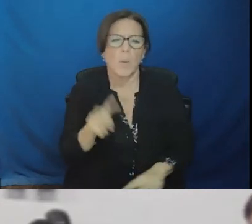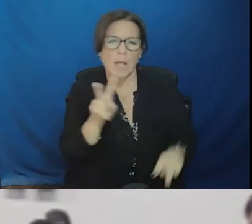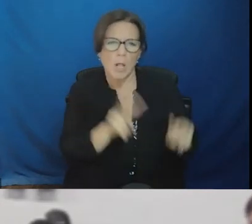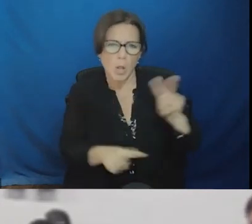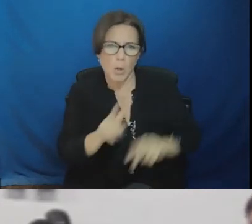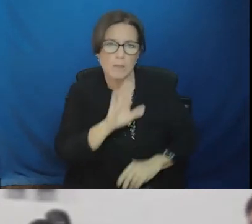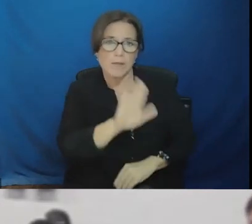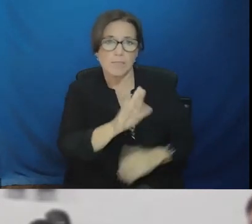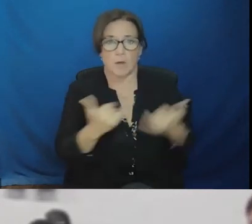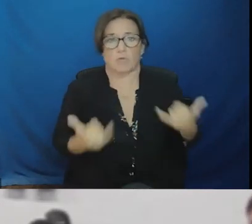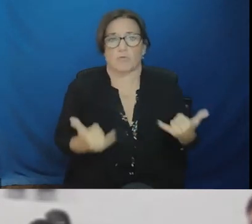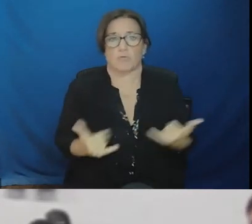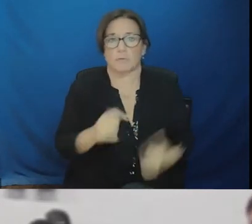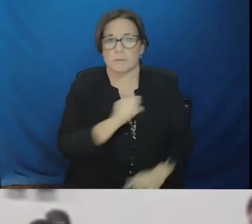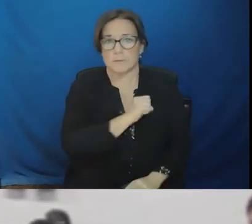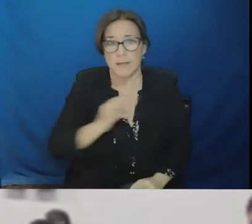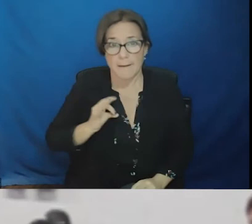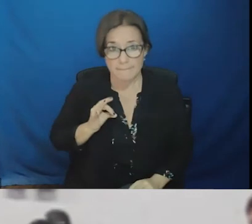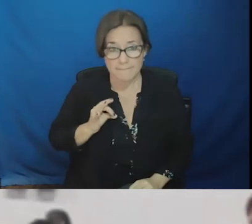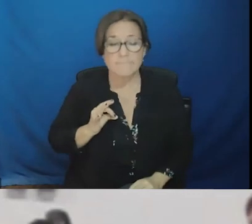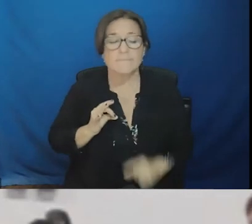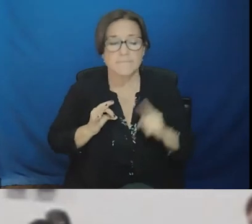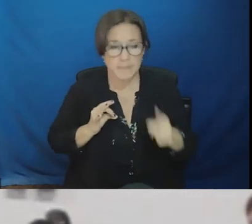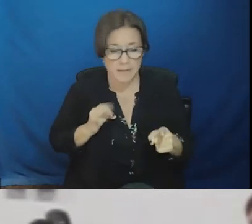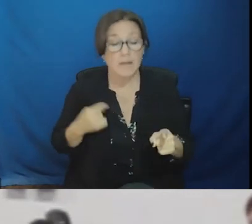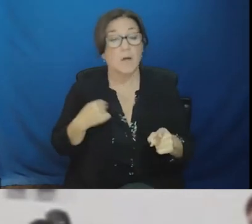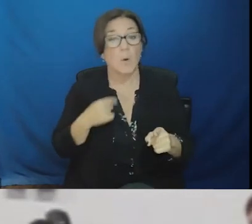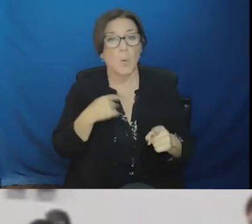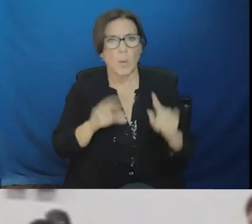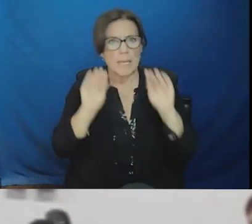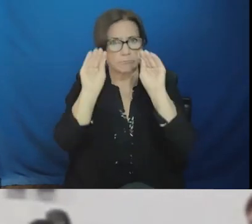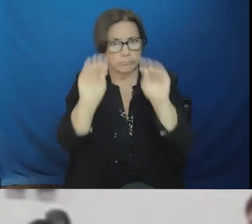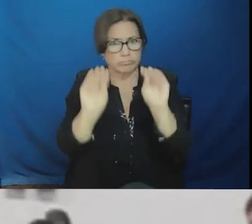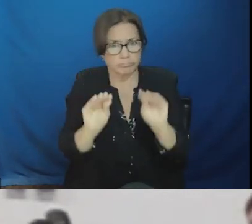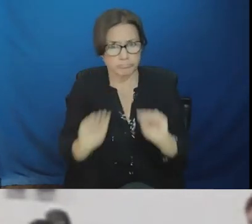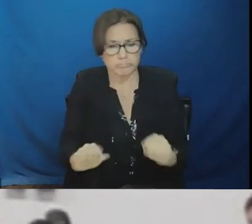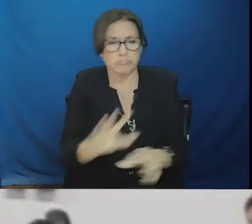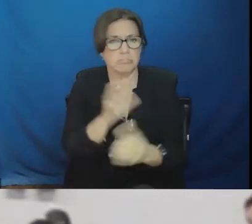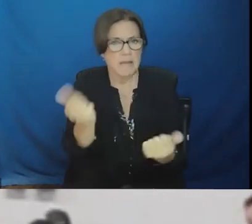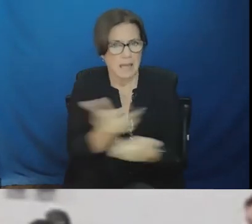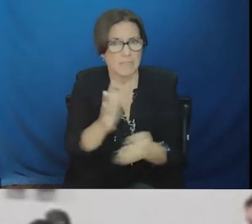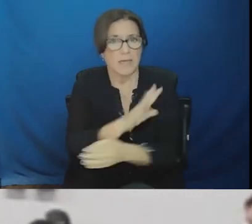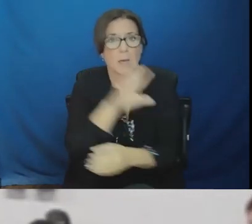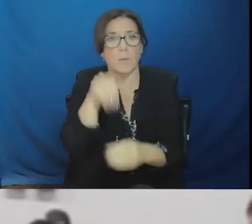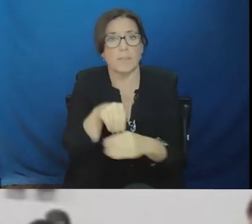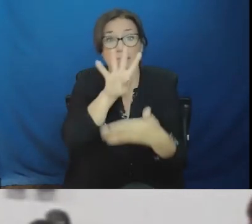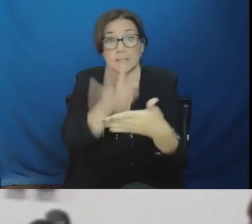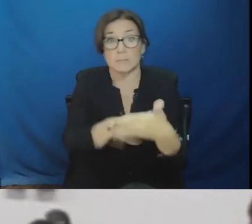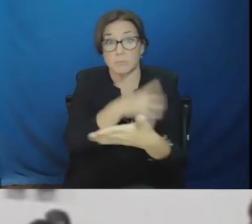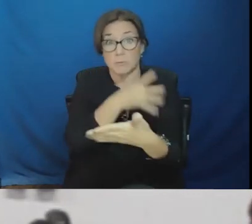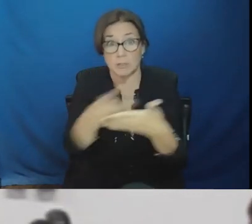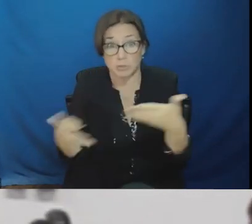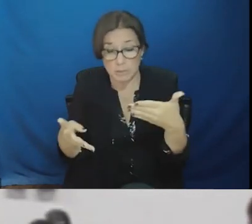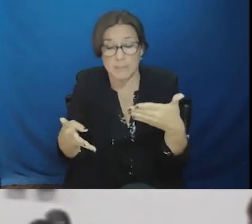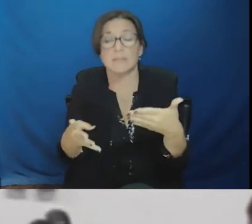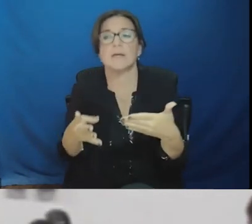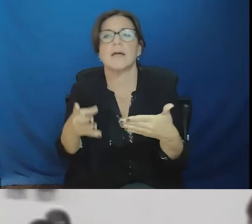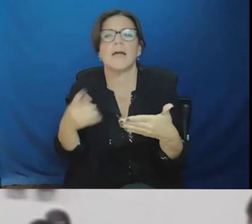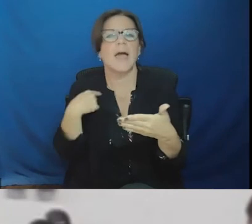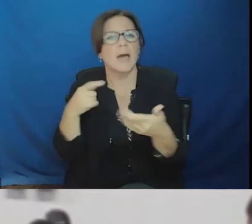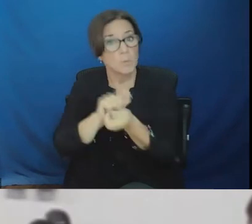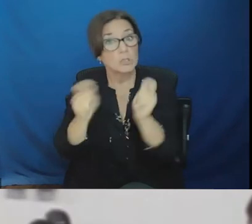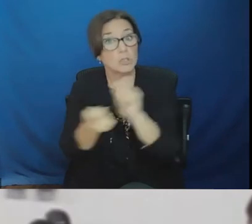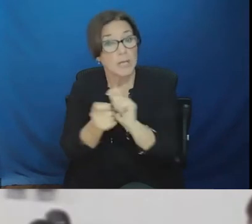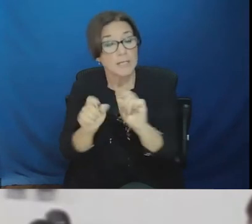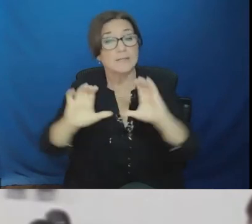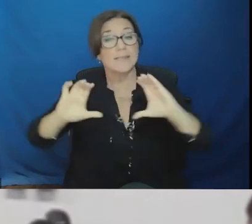and then we took our spreadsheet and changed the class size in our spreadsheet calculation so that